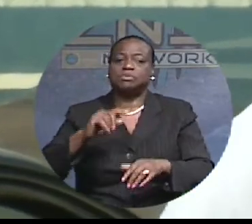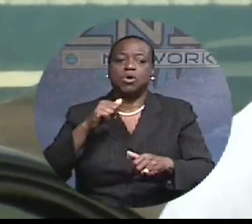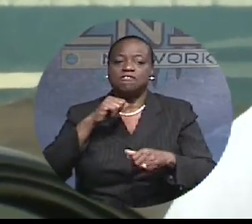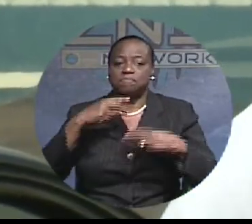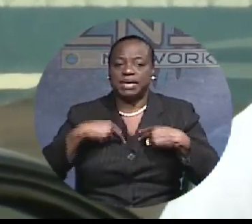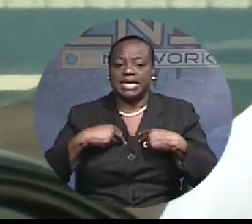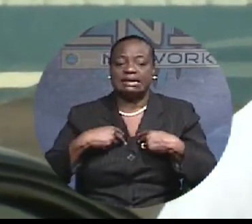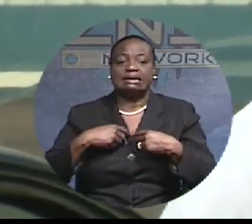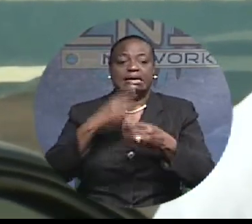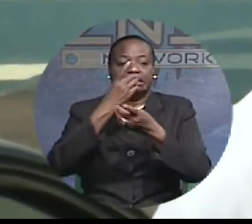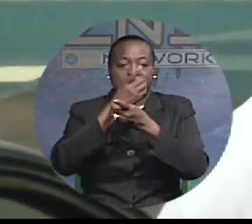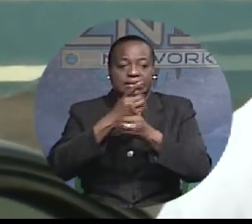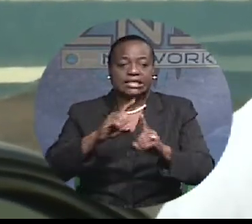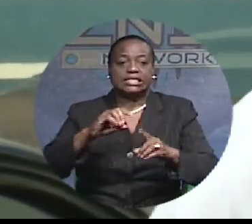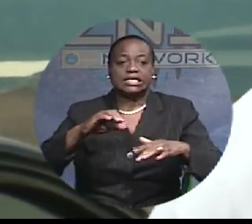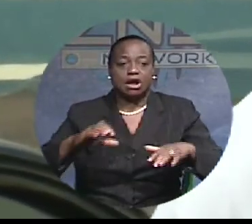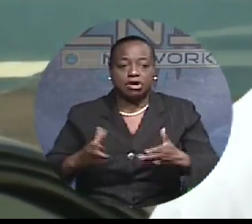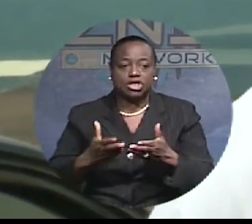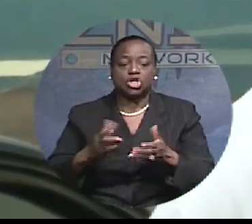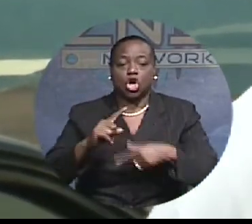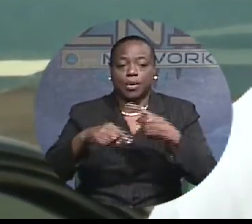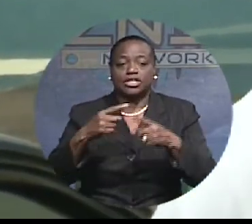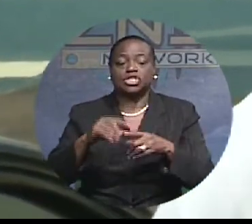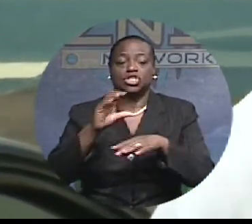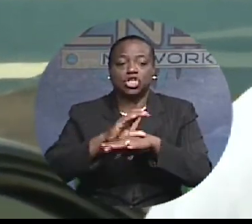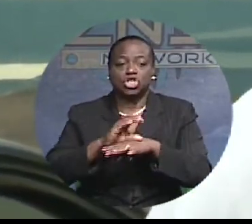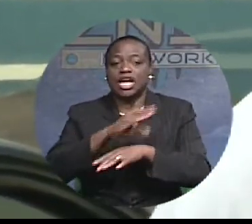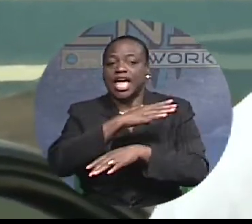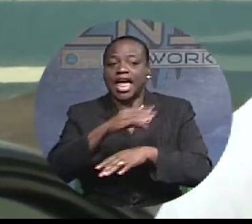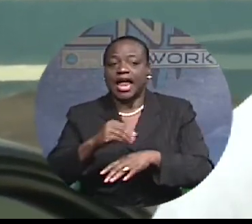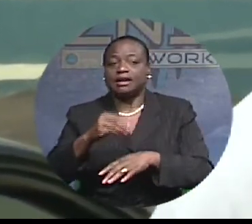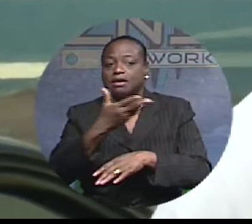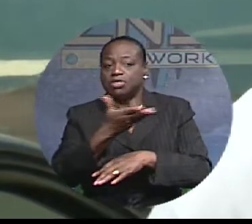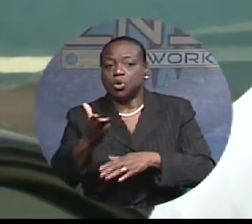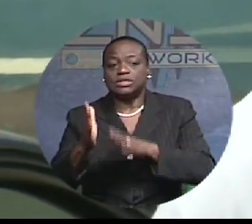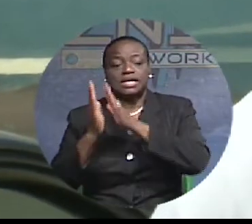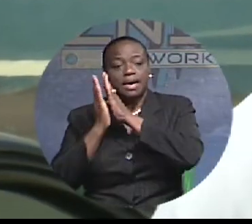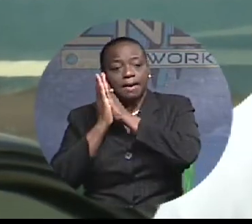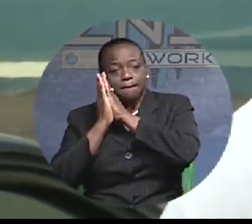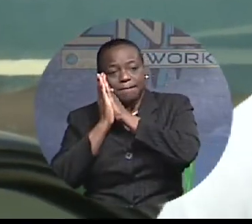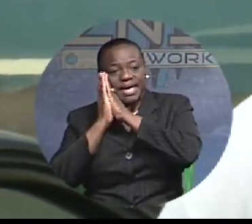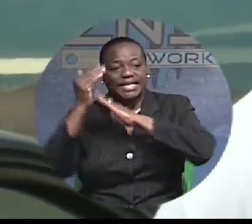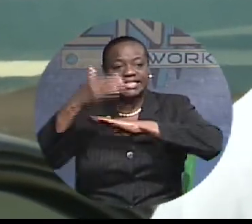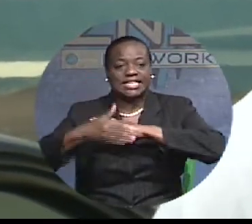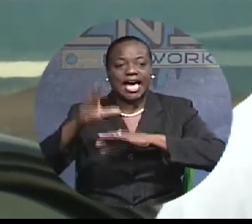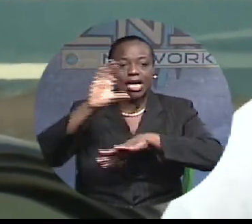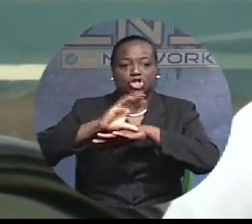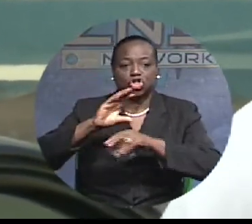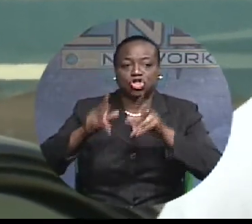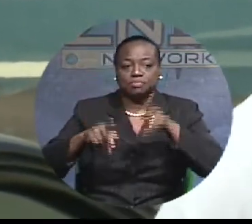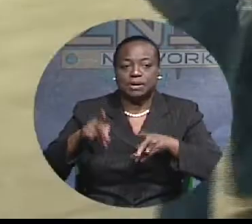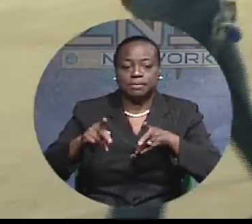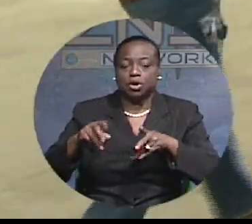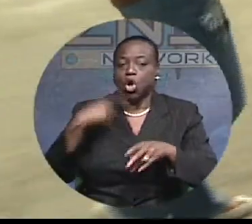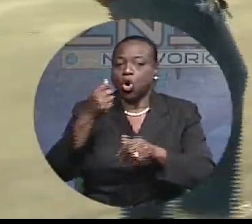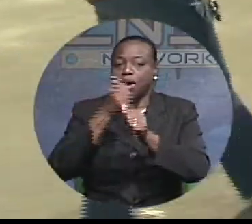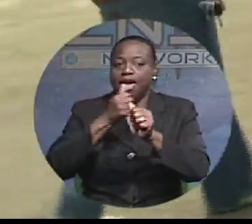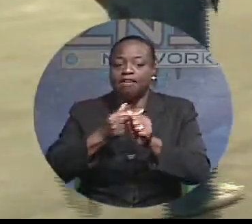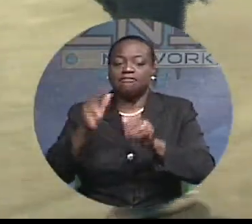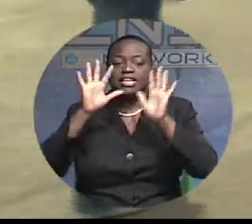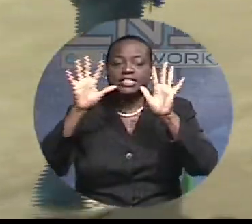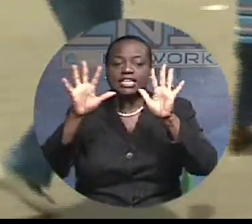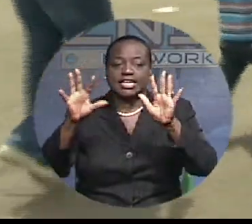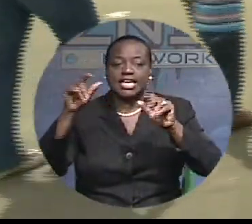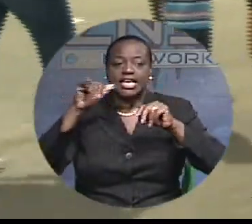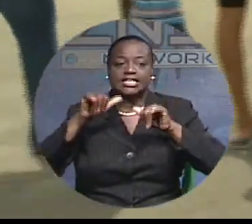to their churches, and who just those bedside church people. Right. Who every Sunday just want